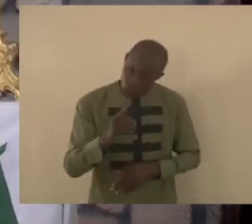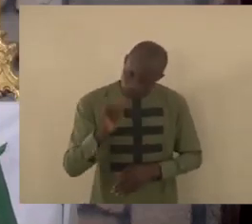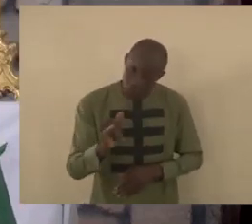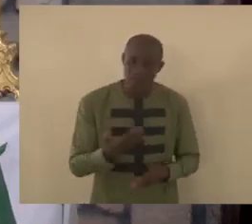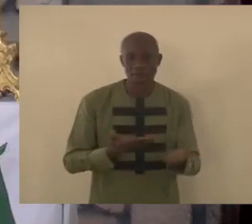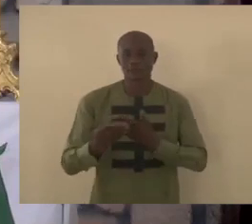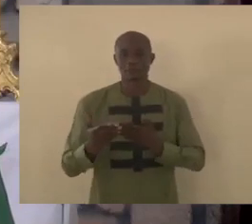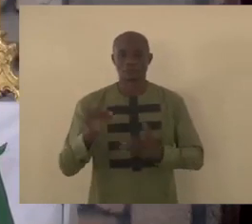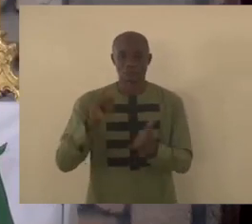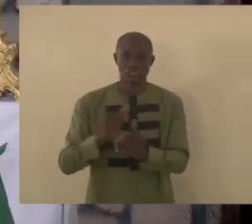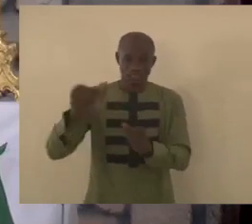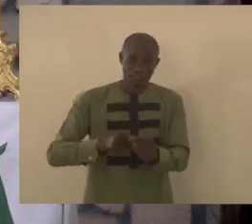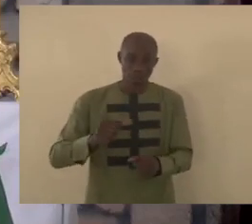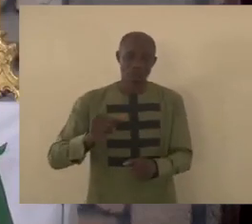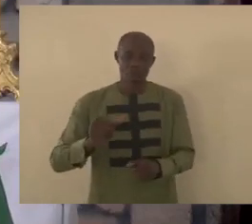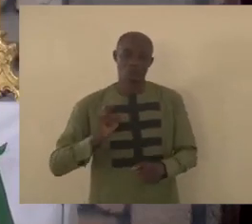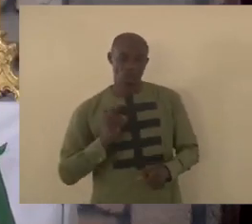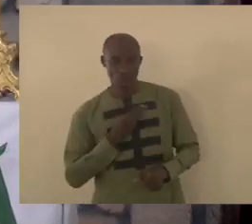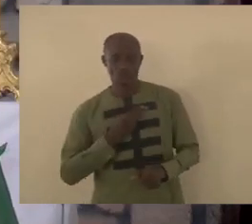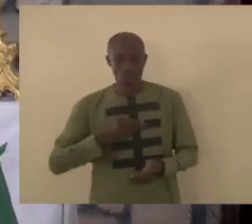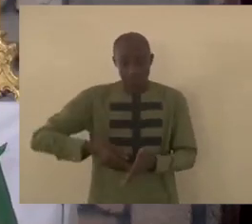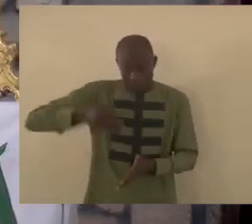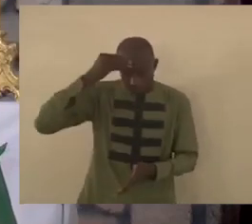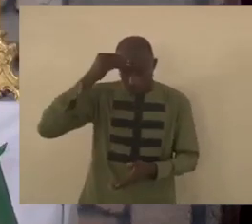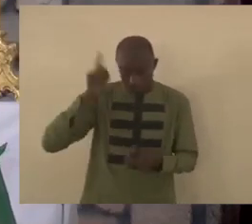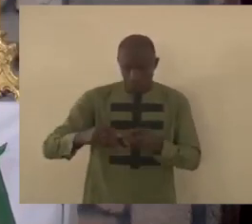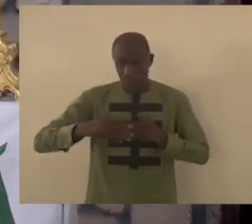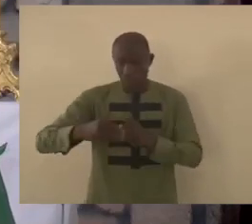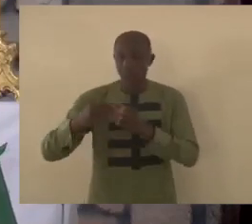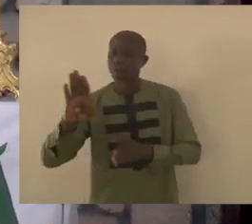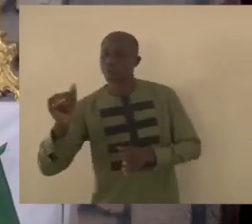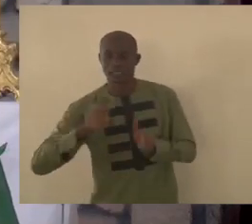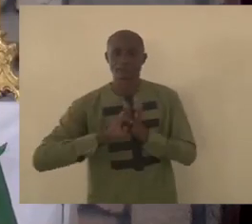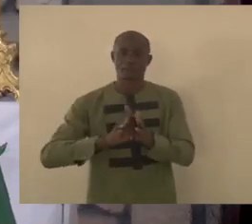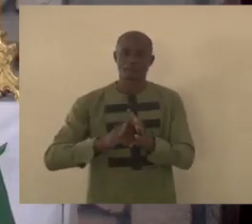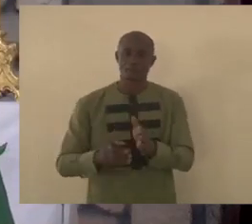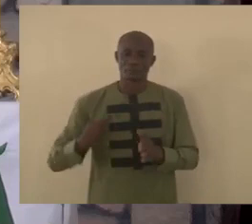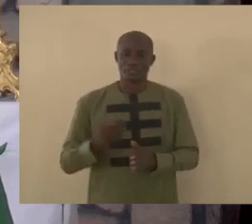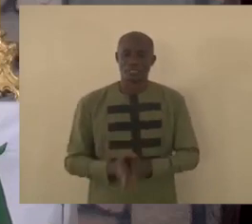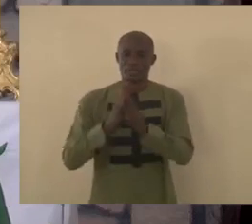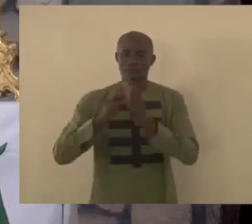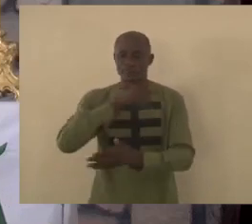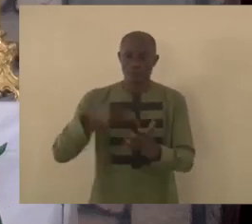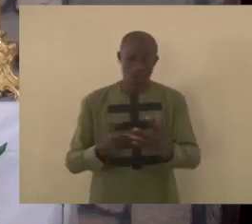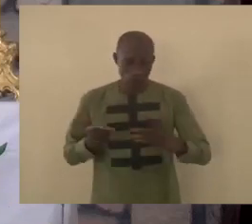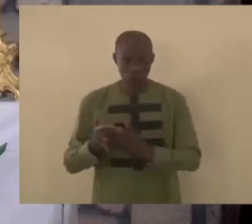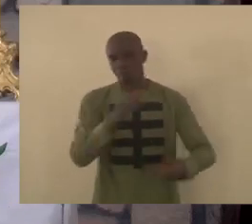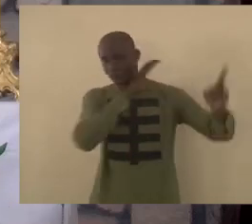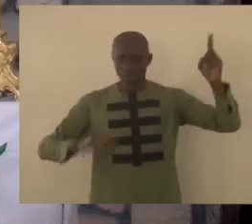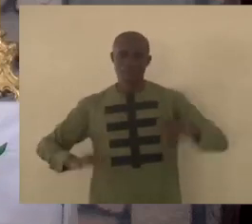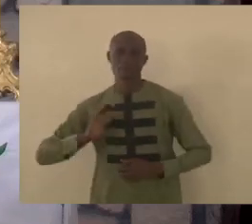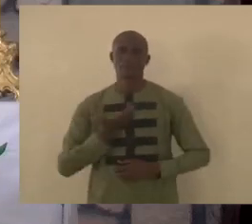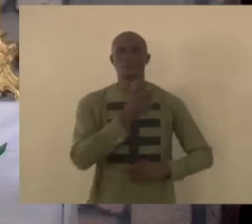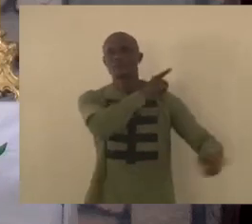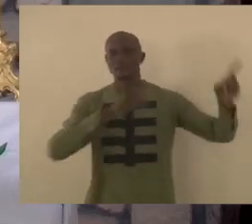who truly serve, and that each of us will also learn to lead by example. We ask this through